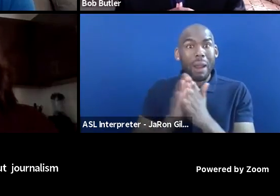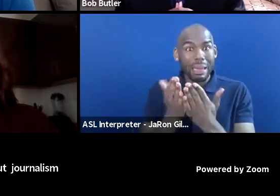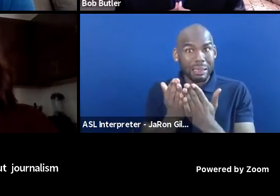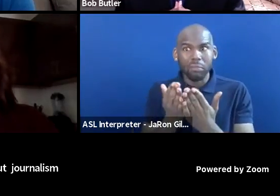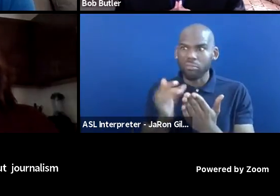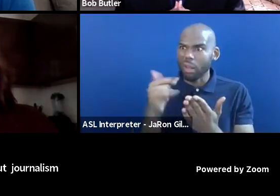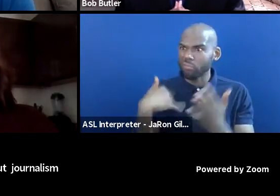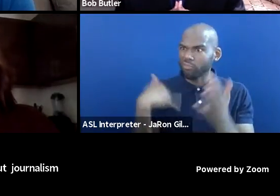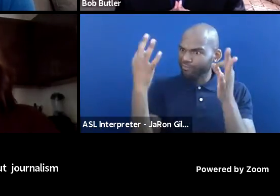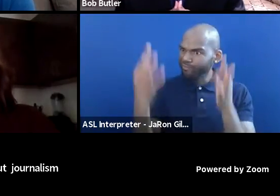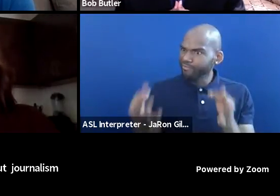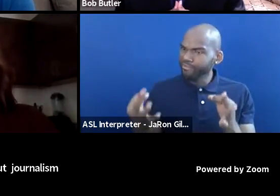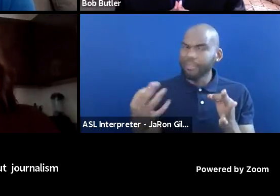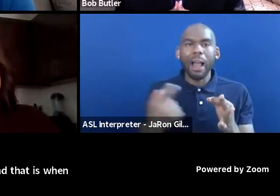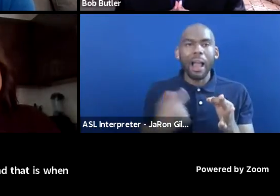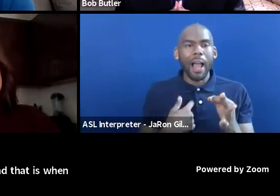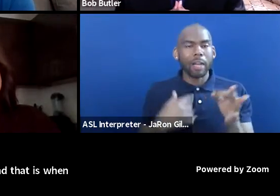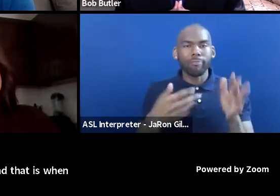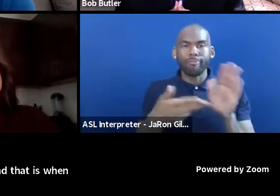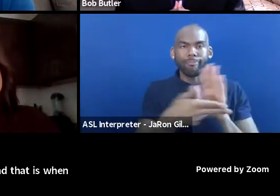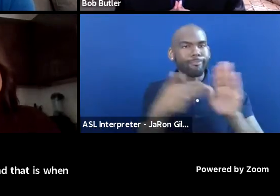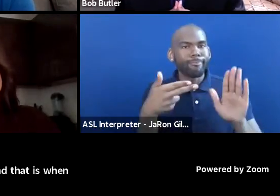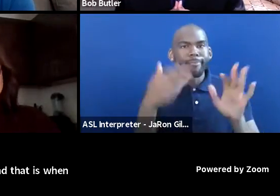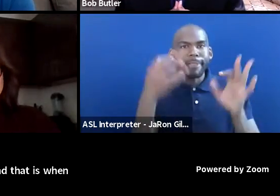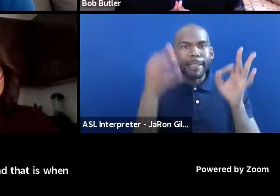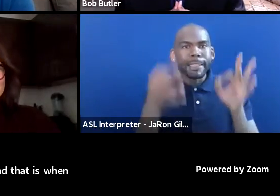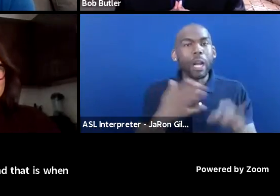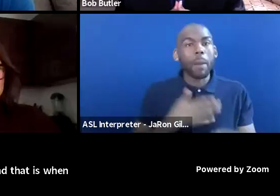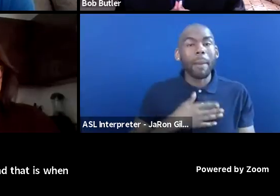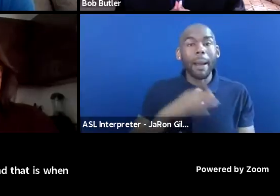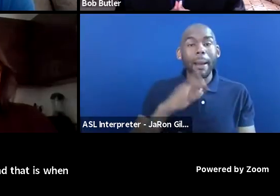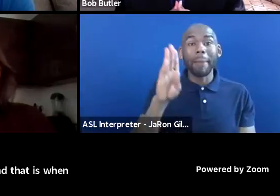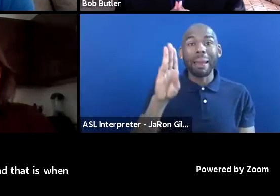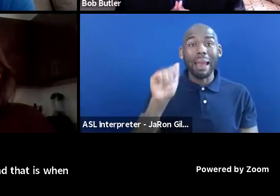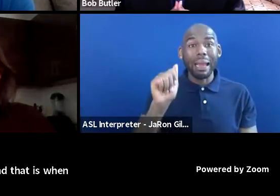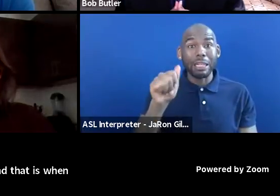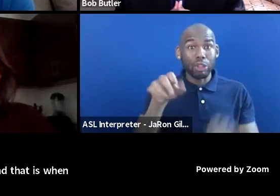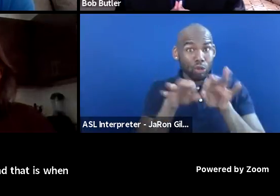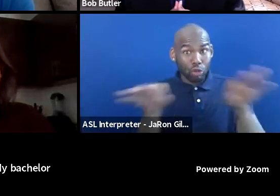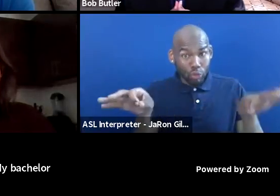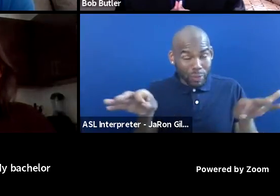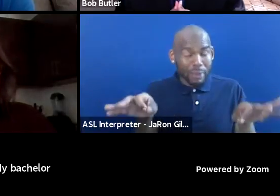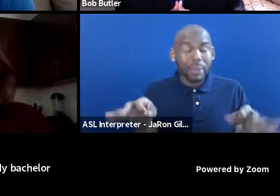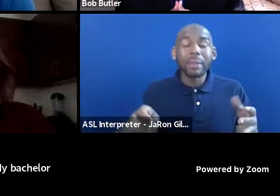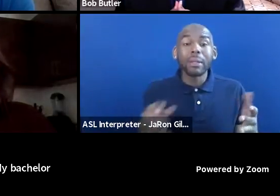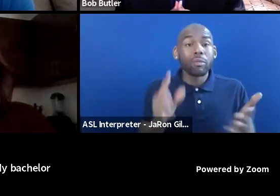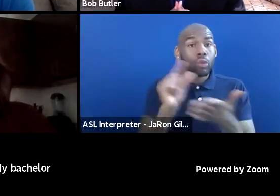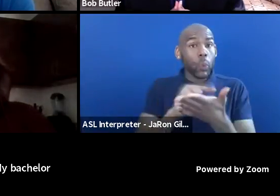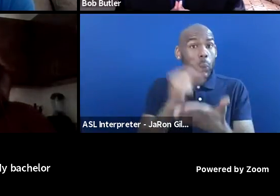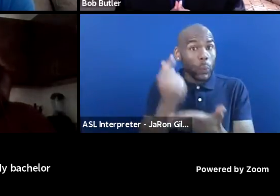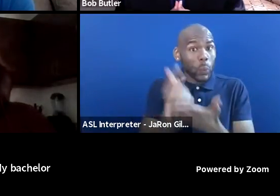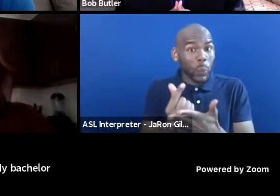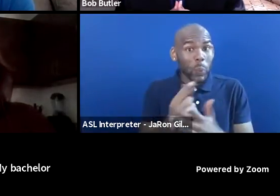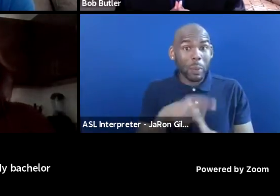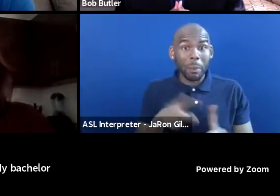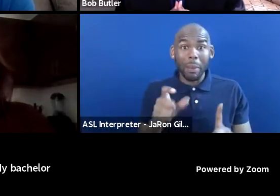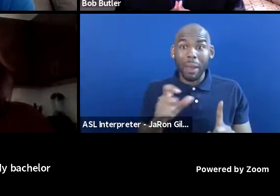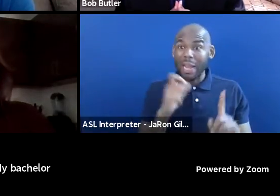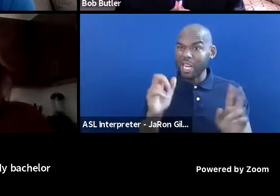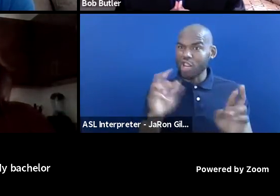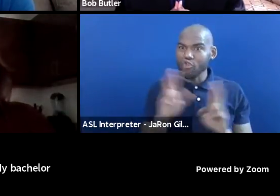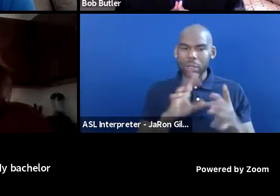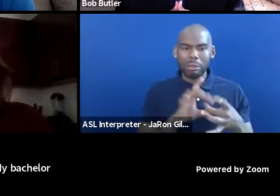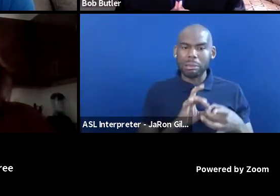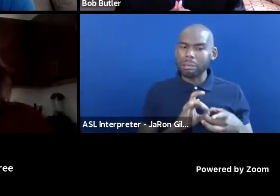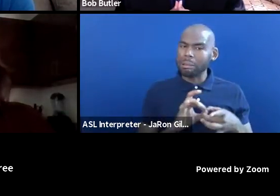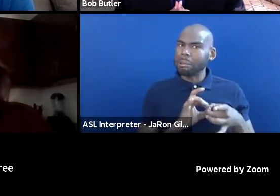my bachelor's degree, and I graduated. But I wasn't quite ready to let tennis go, my